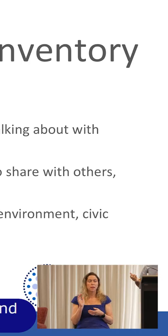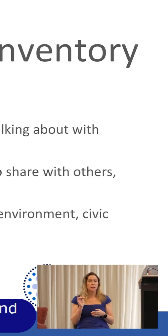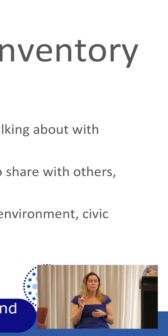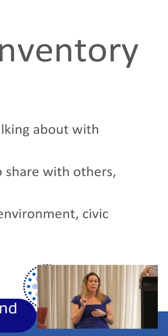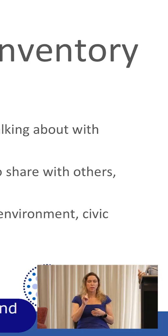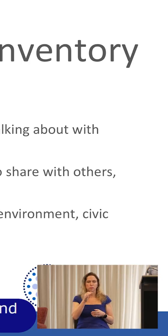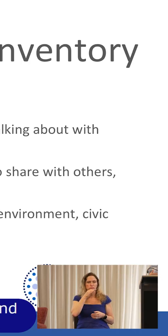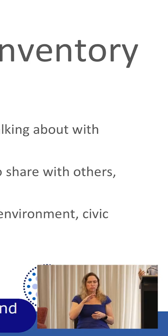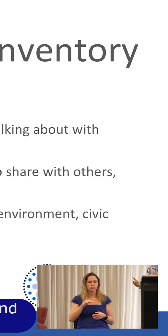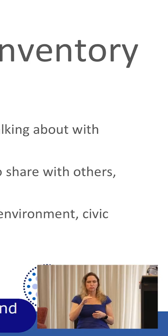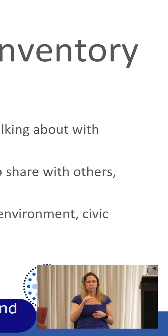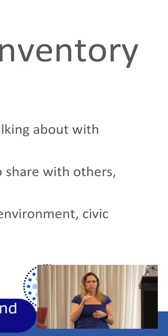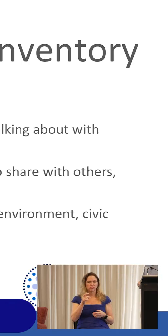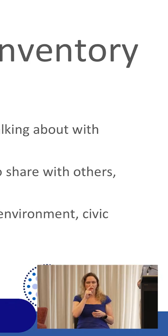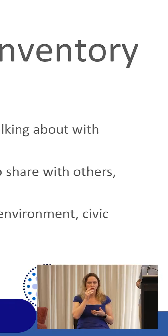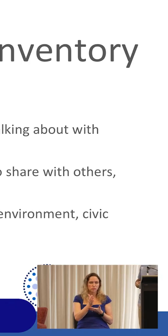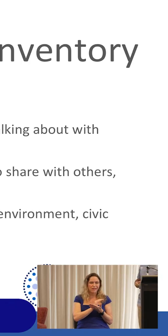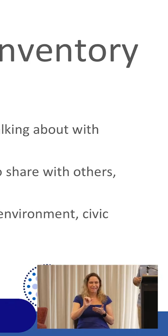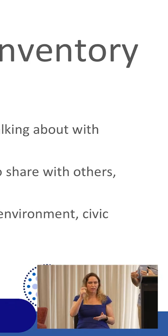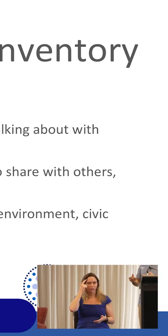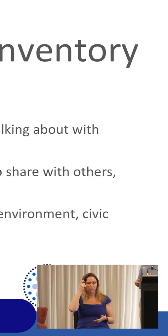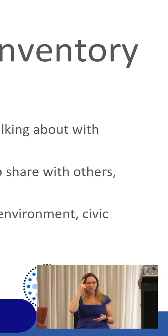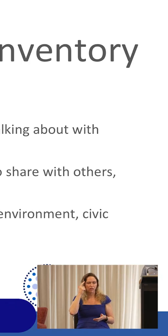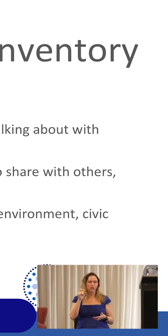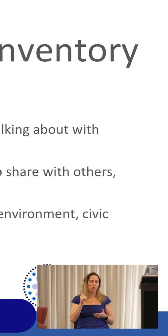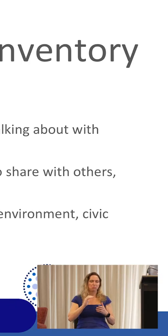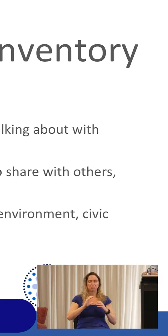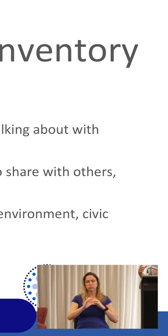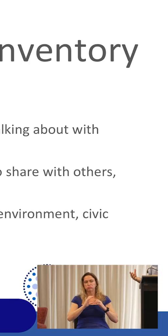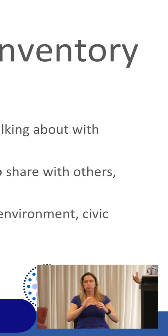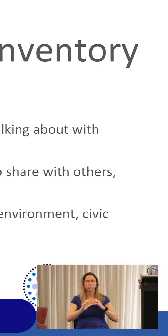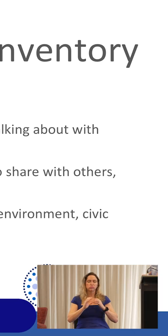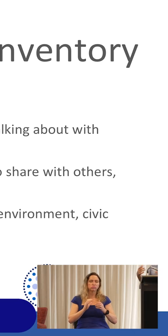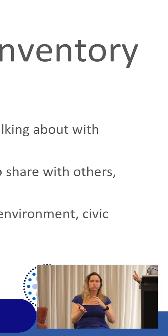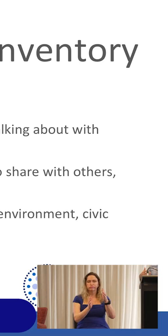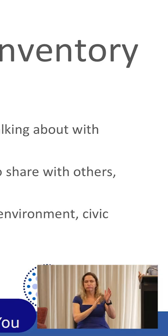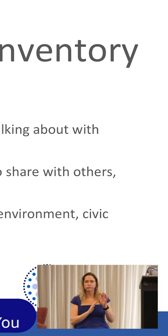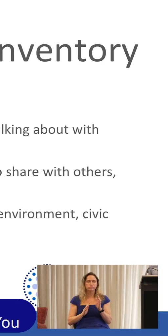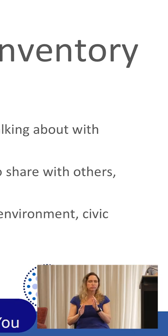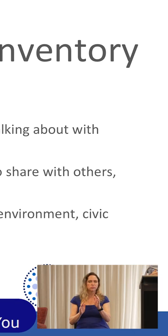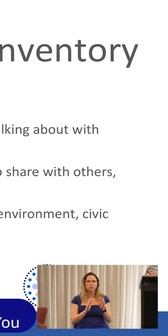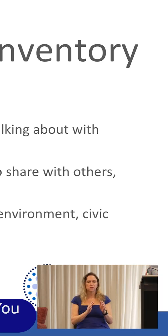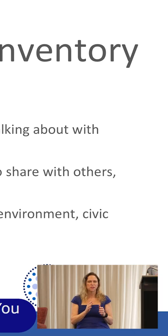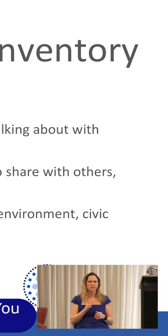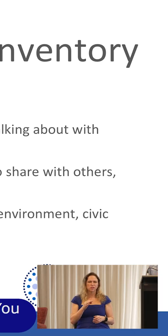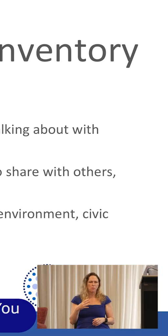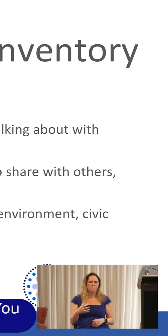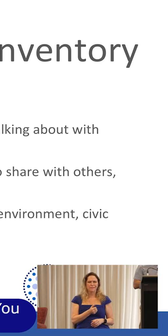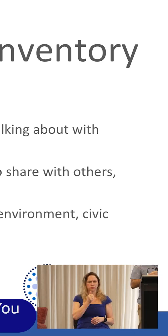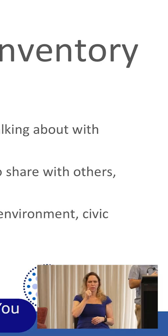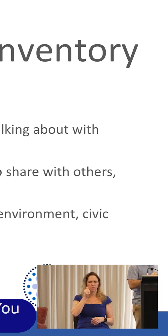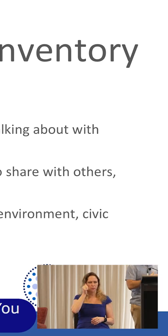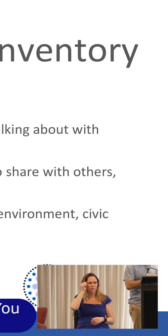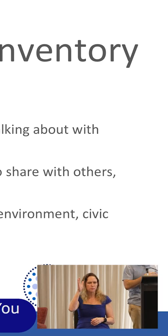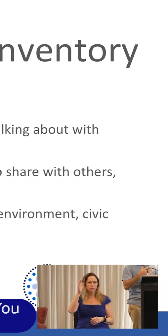others? Conversation pieces. People don't have to be experts for it to be a gift. You know, we sort of paint this picture